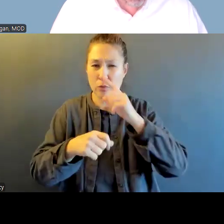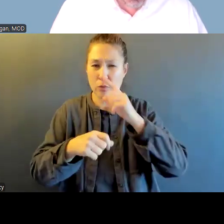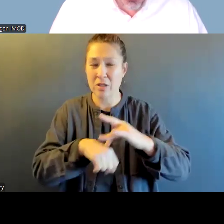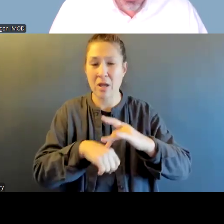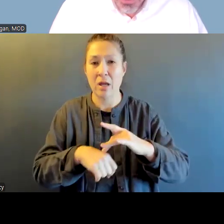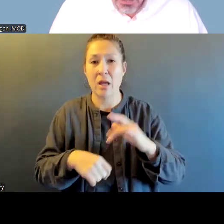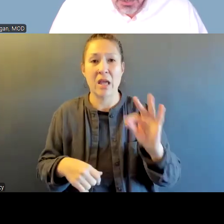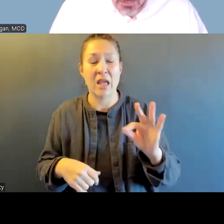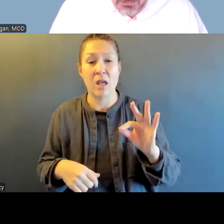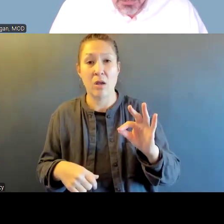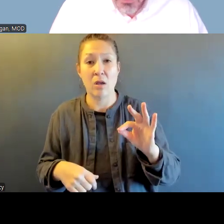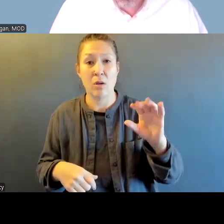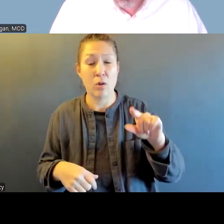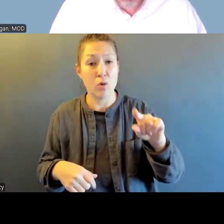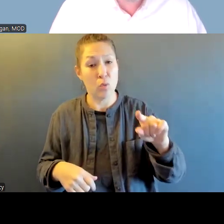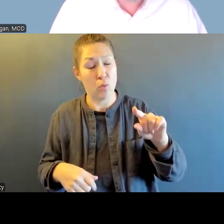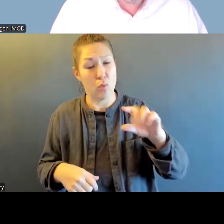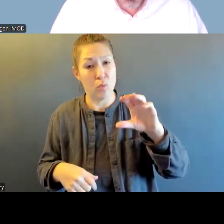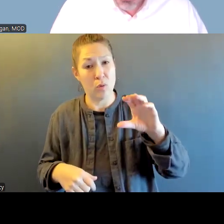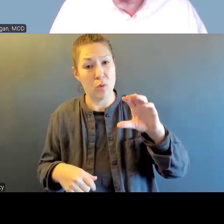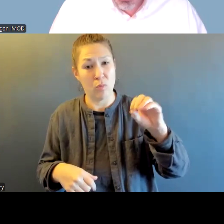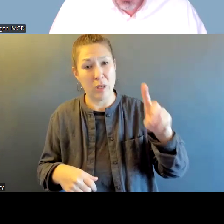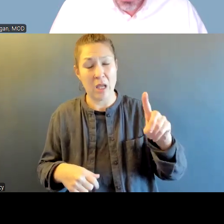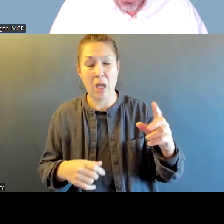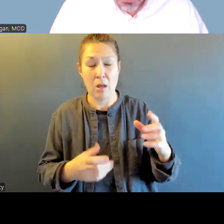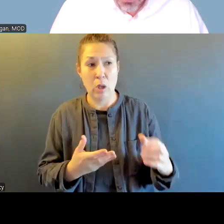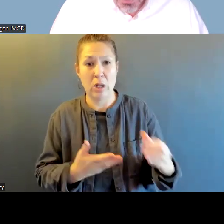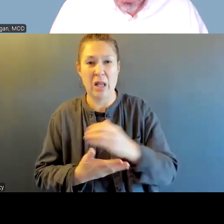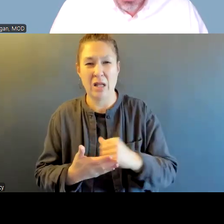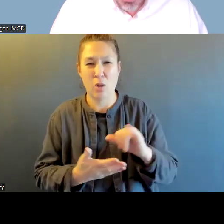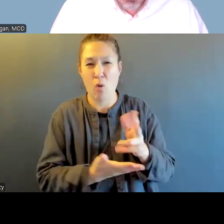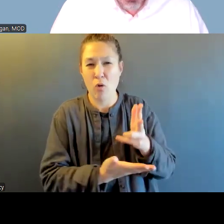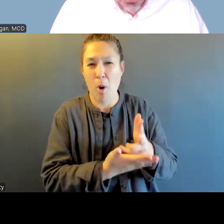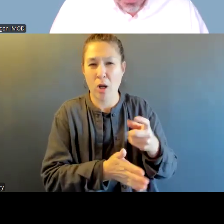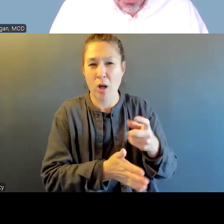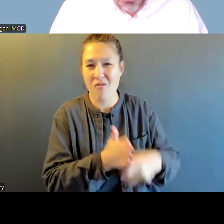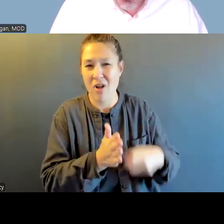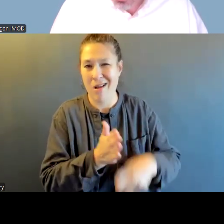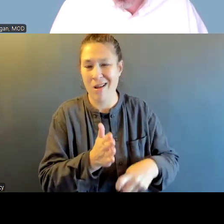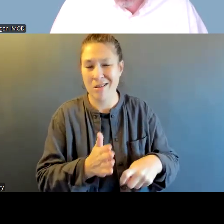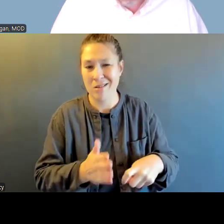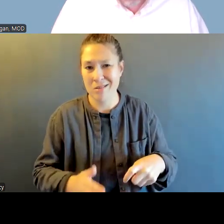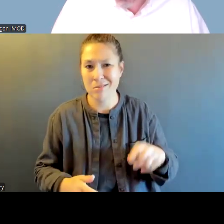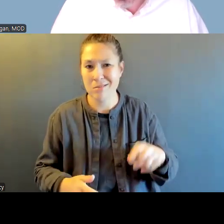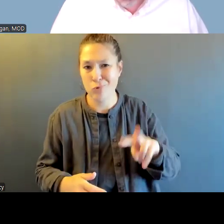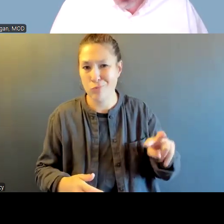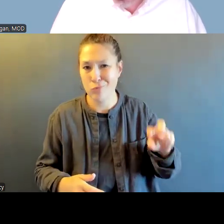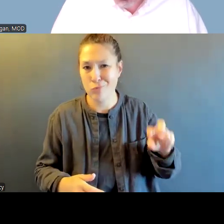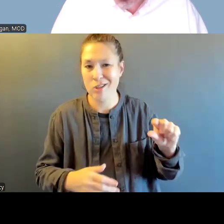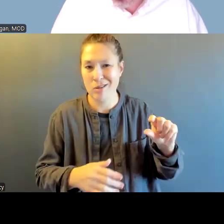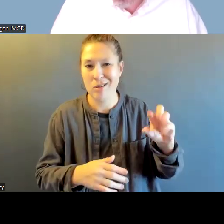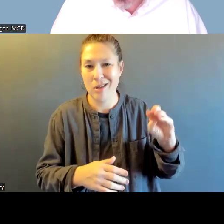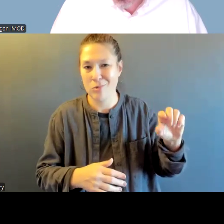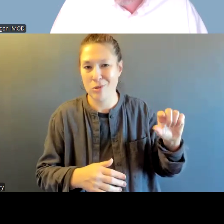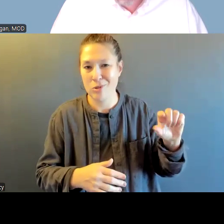22G HP parking fines, or the accessible parking fines, as I like to use it, so you want to be able to ensure you're tracking